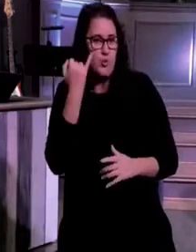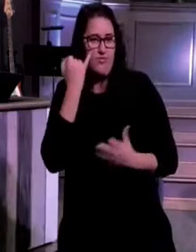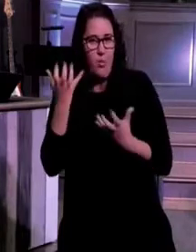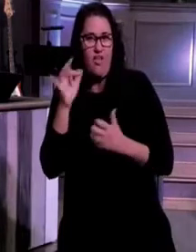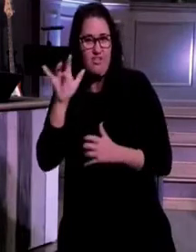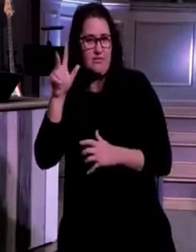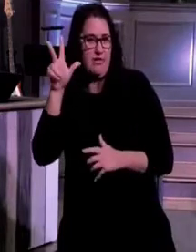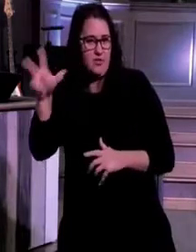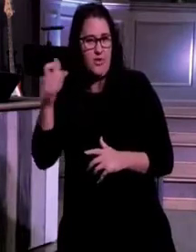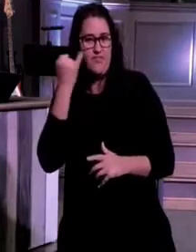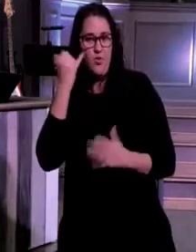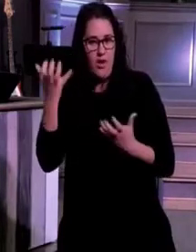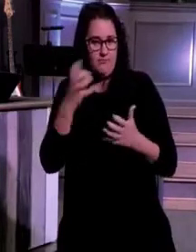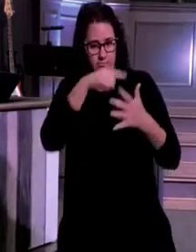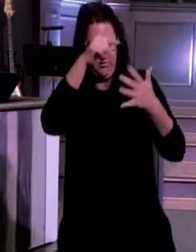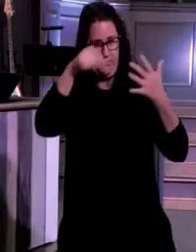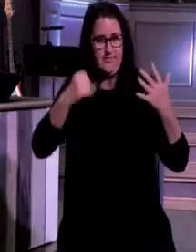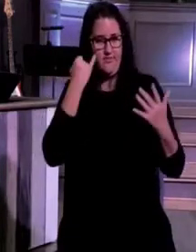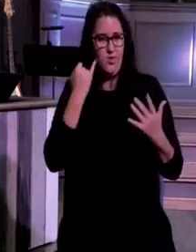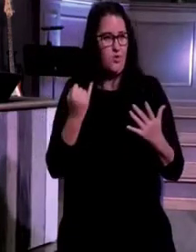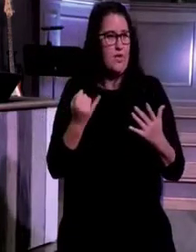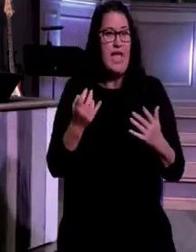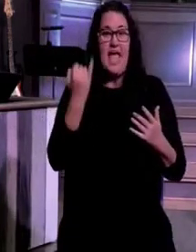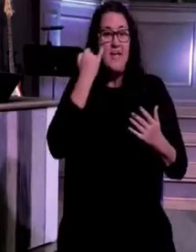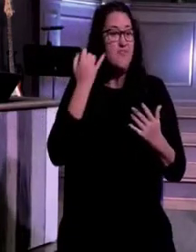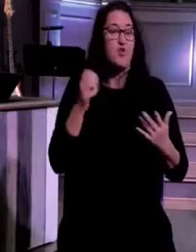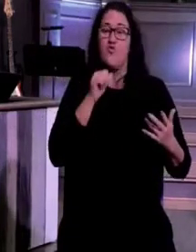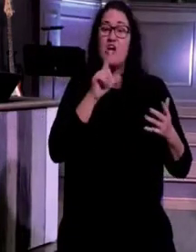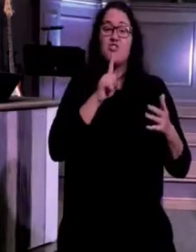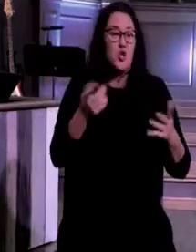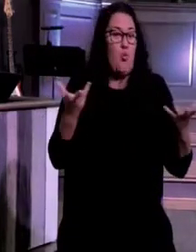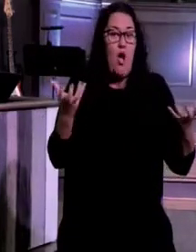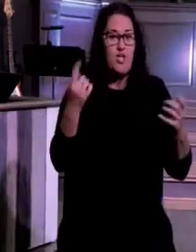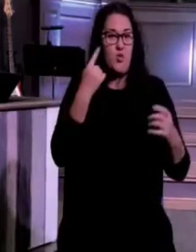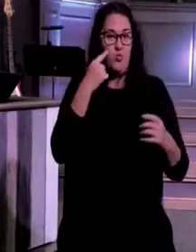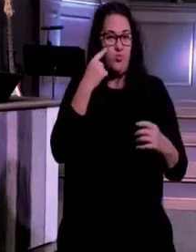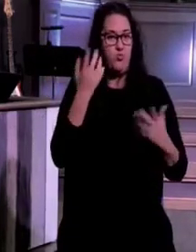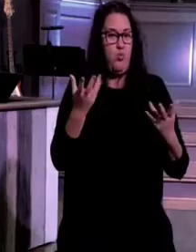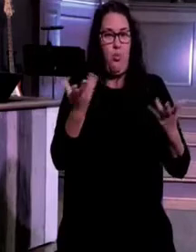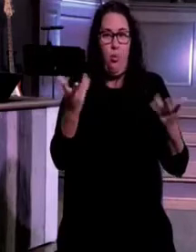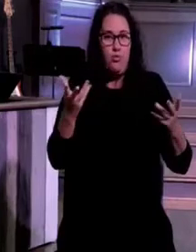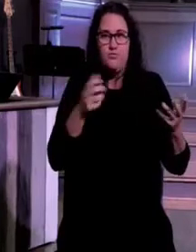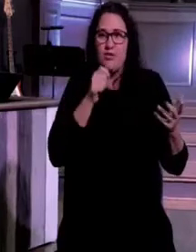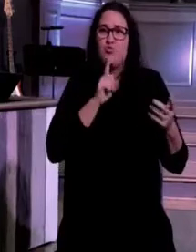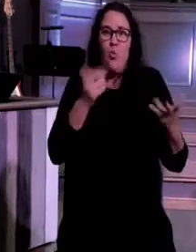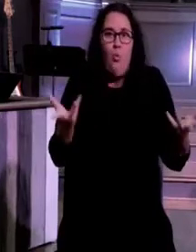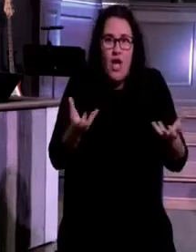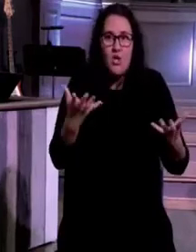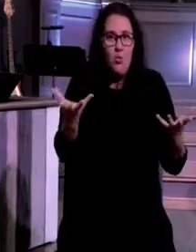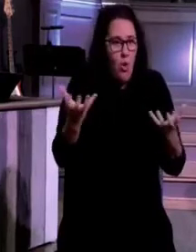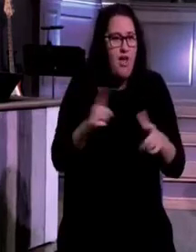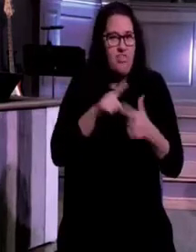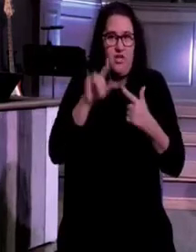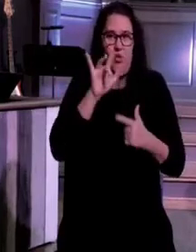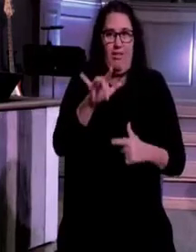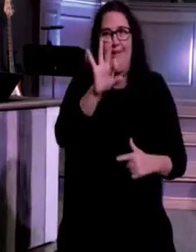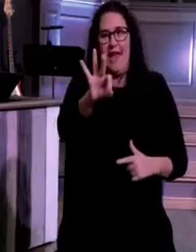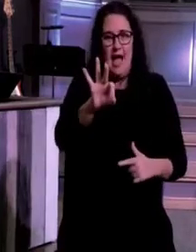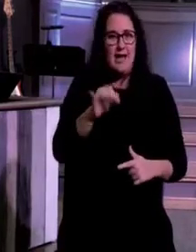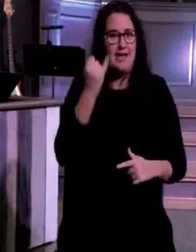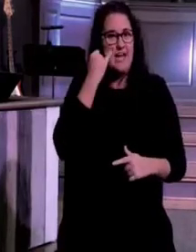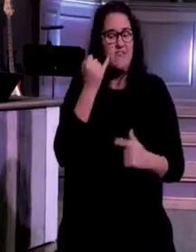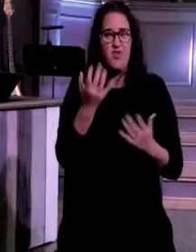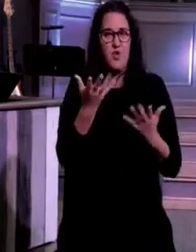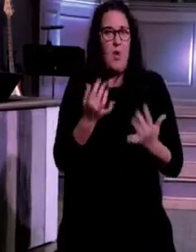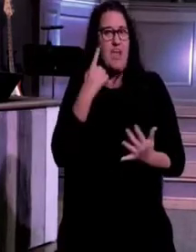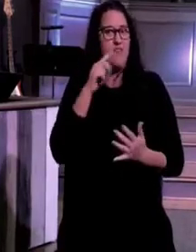If you want this, press 5. If you don't know what the heck you want, press 9. If you would just hang on for the line for the next 95 minutes, somebody will get to you